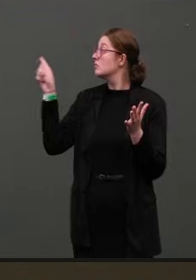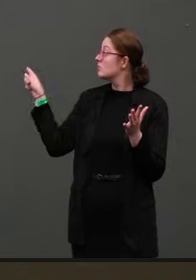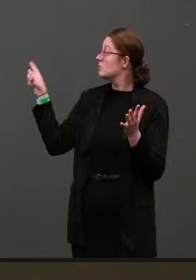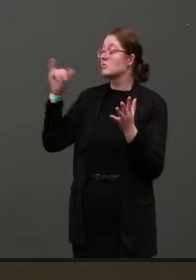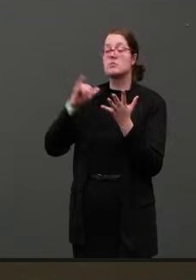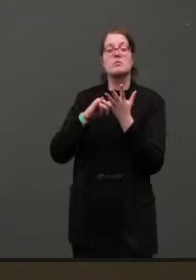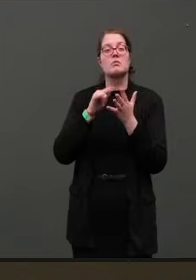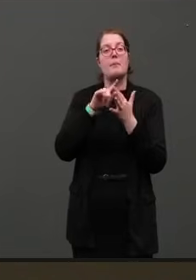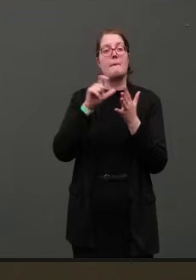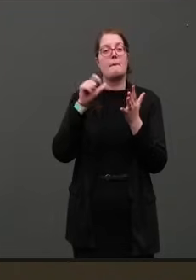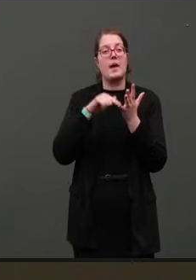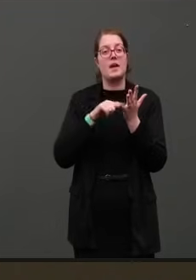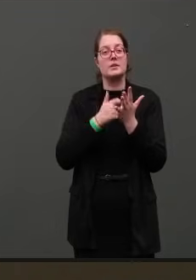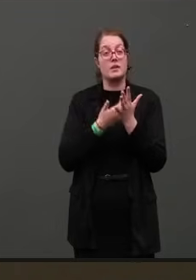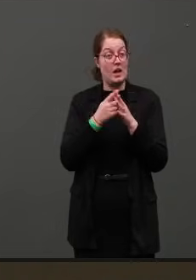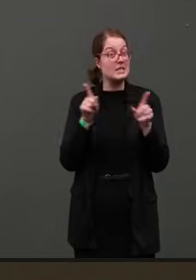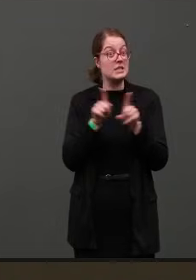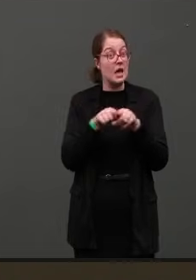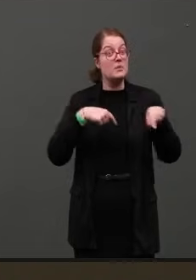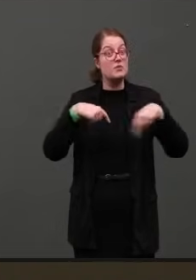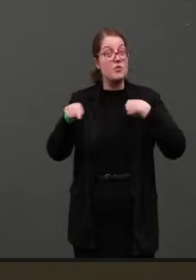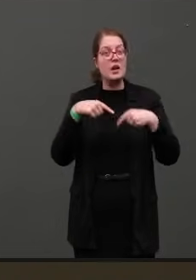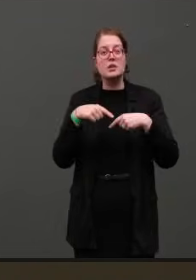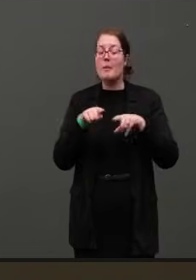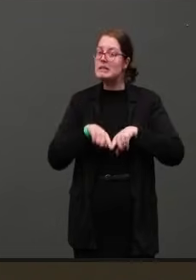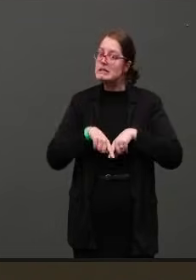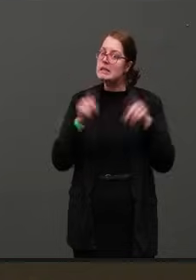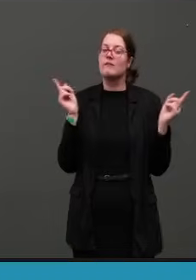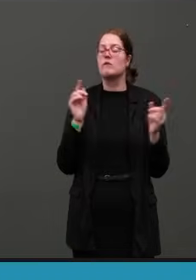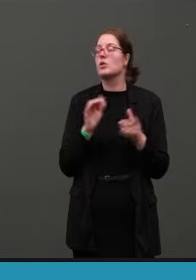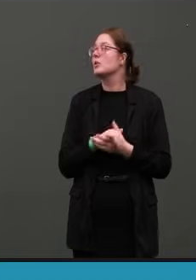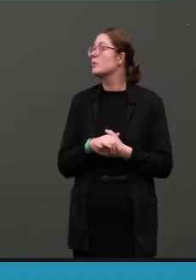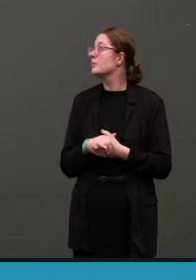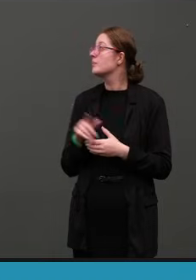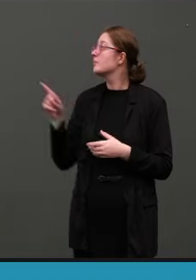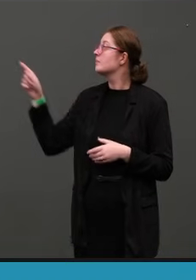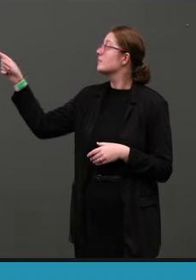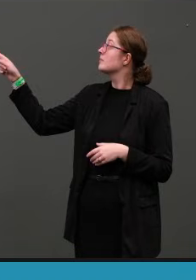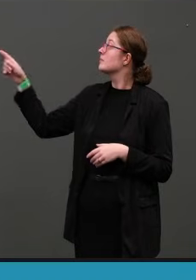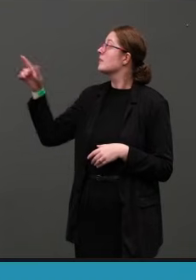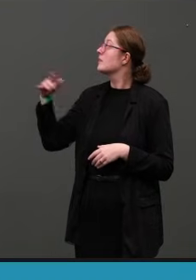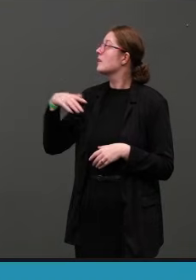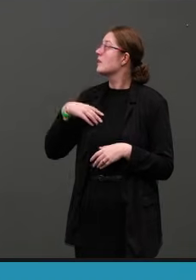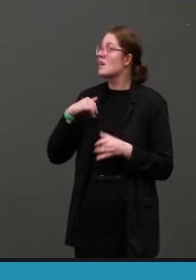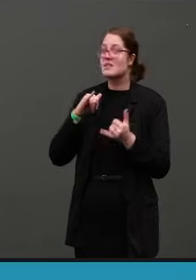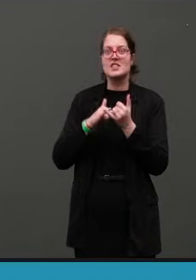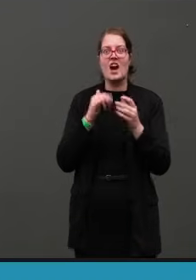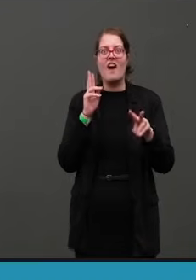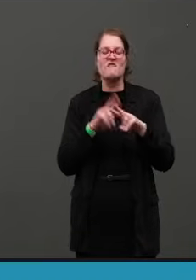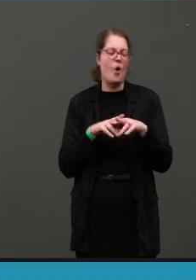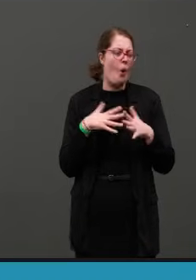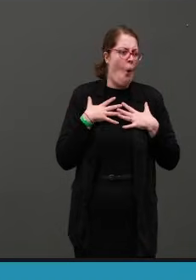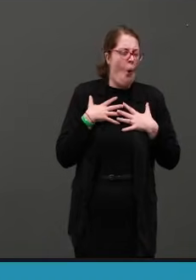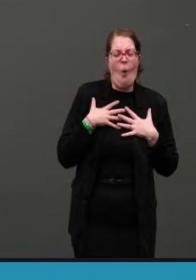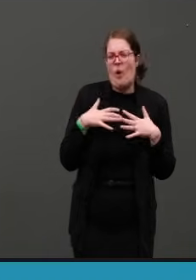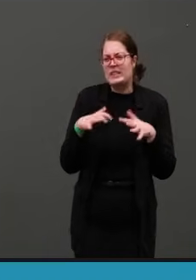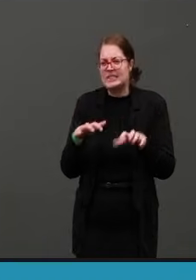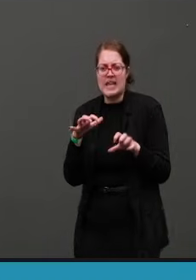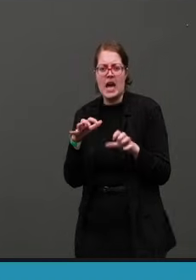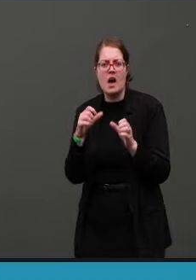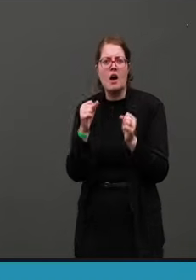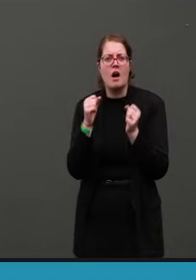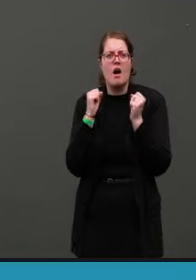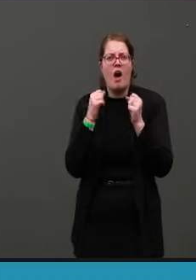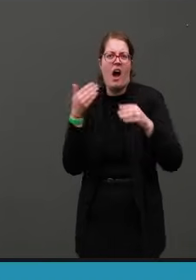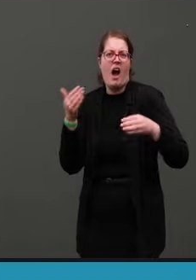different. Skyfall is thrilling, it's kinetic, it's tense, it's filled with action, it's a